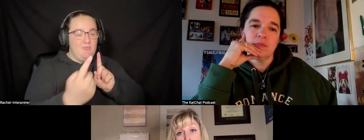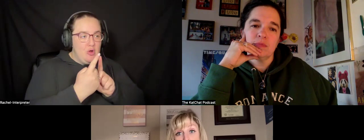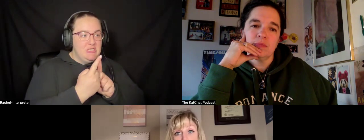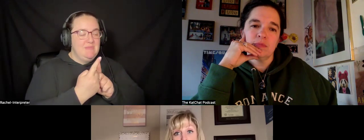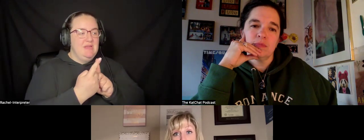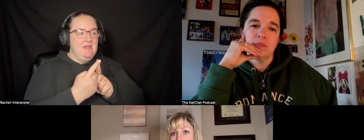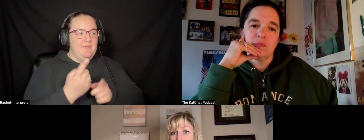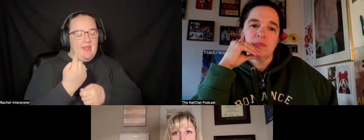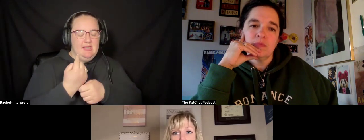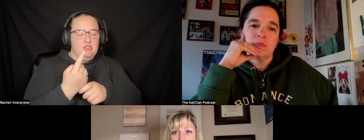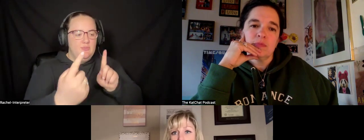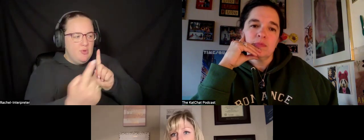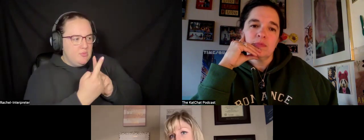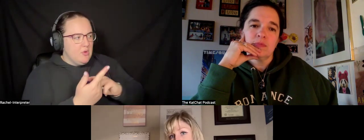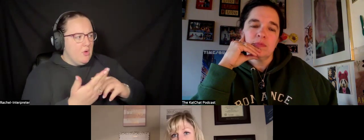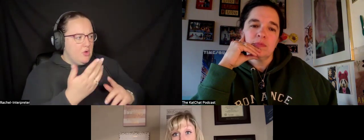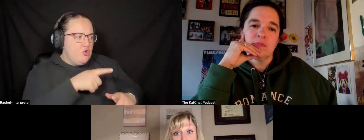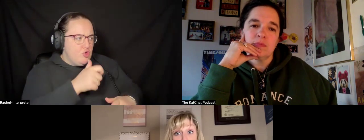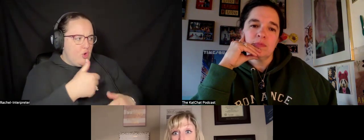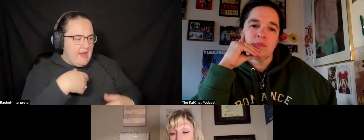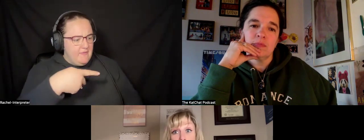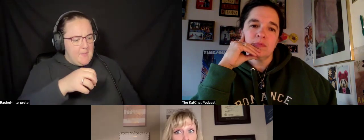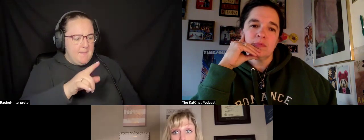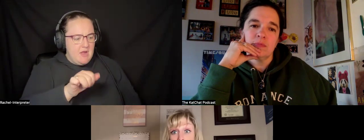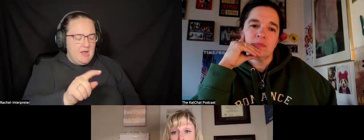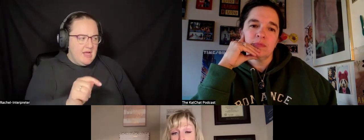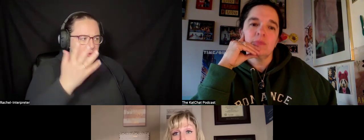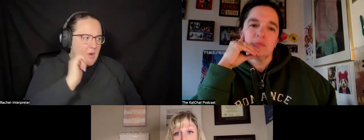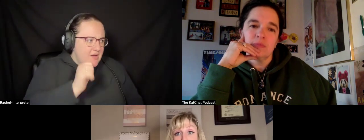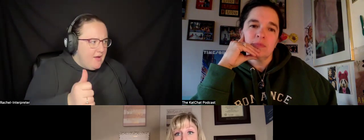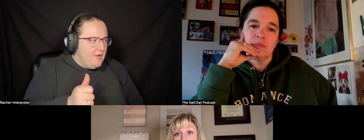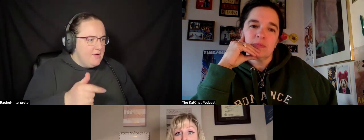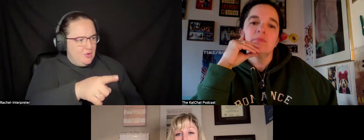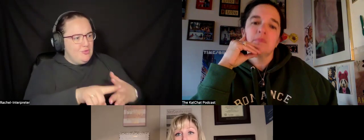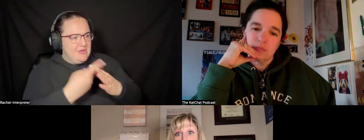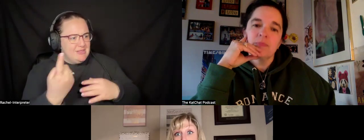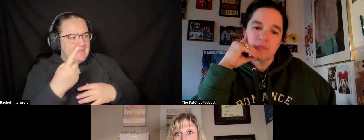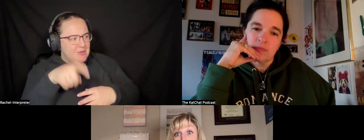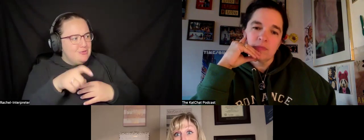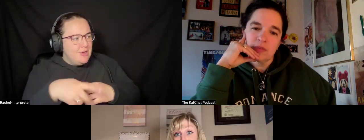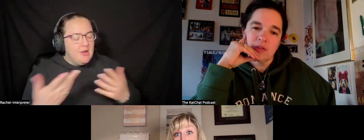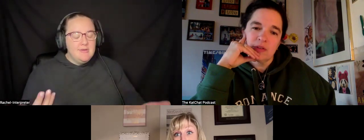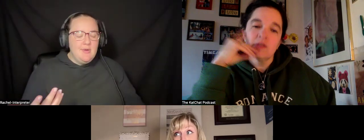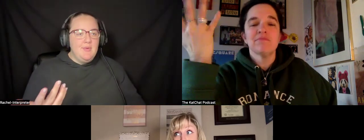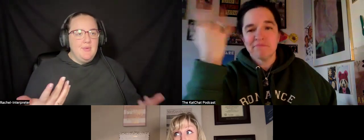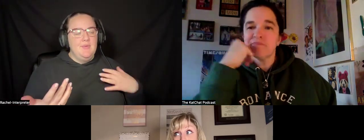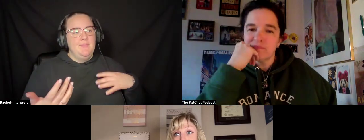events last year going like, why don't you have a podcast? Why don't you start something? And so I didn't